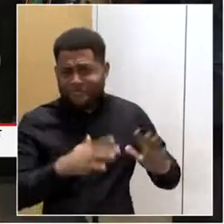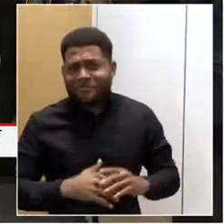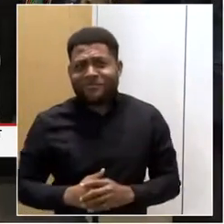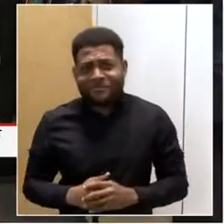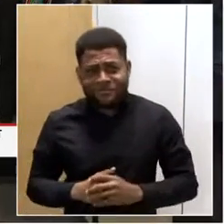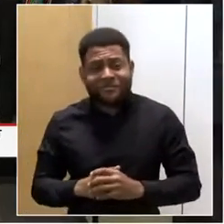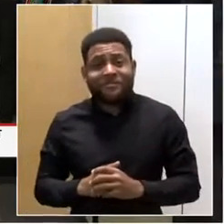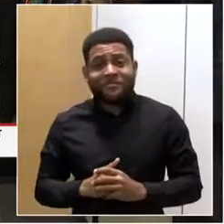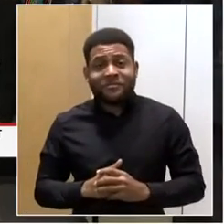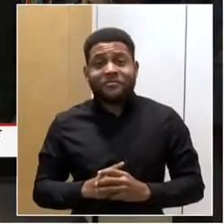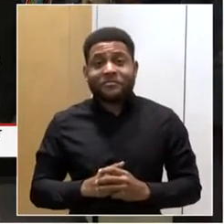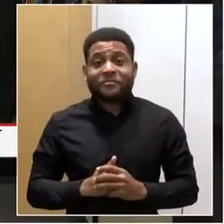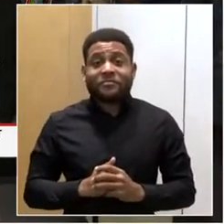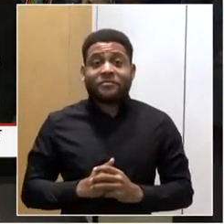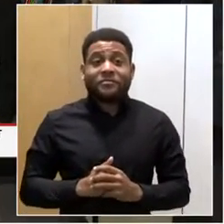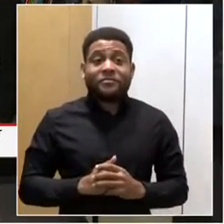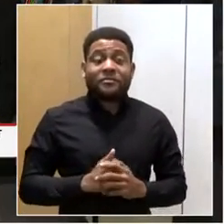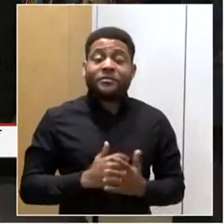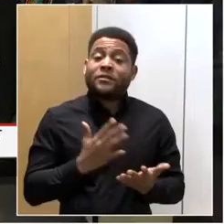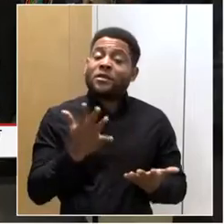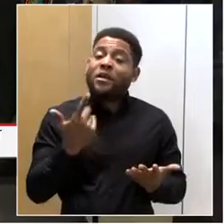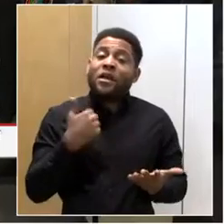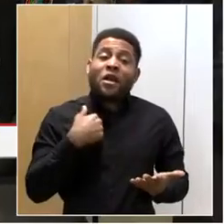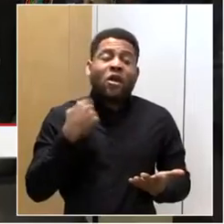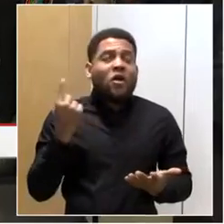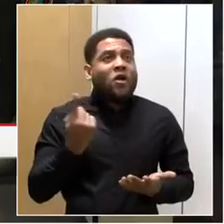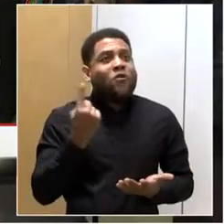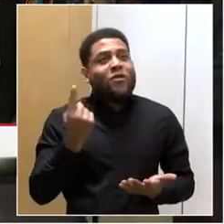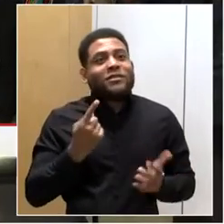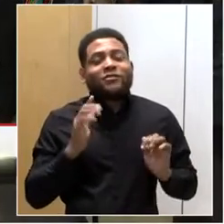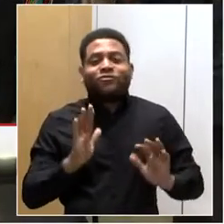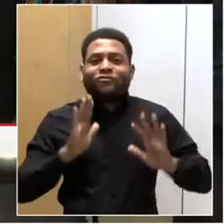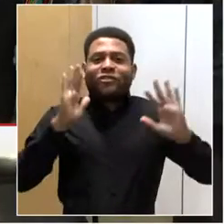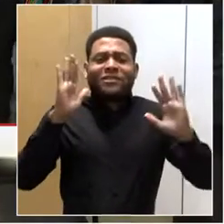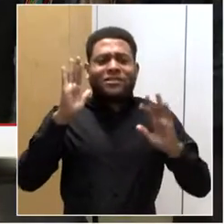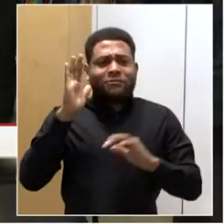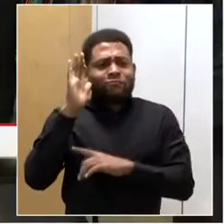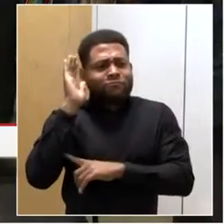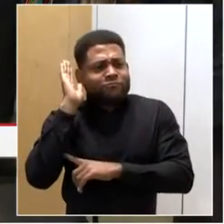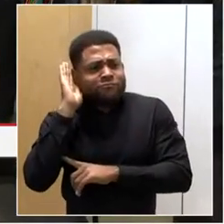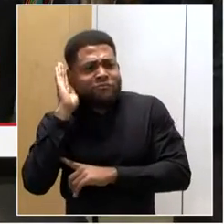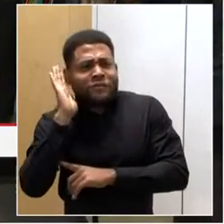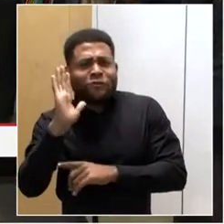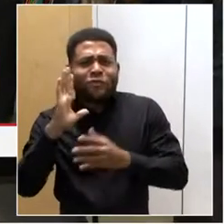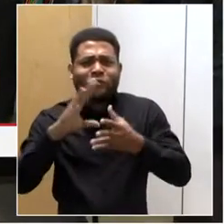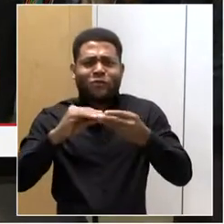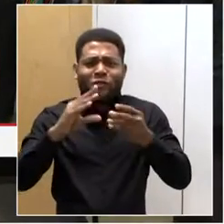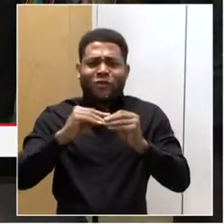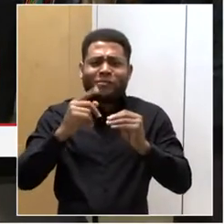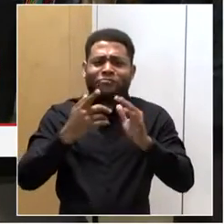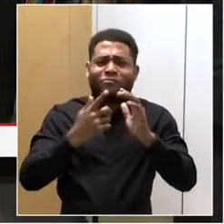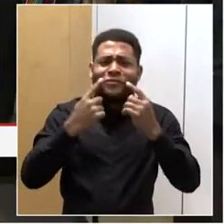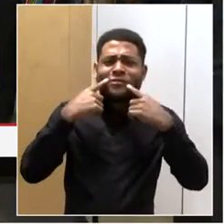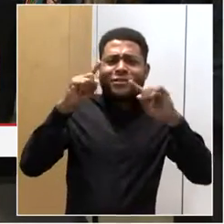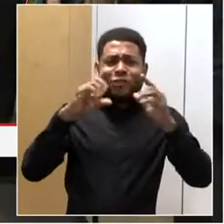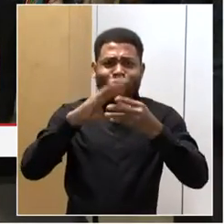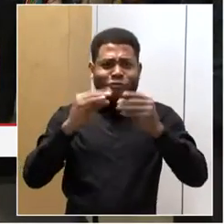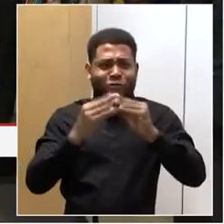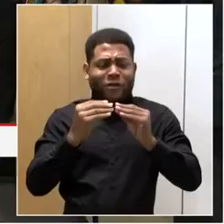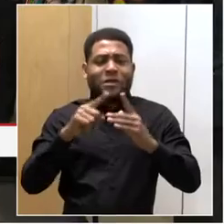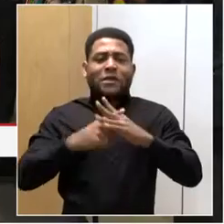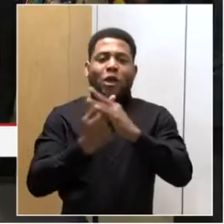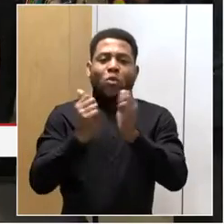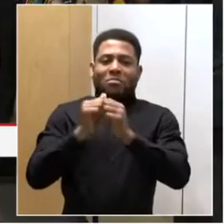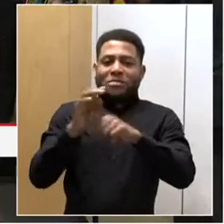And it's always great to hear a success story starting as a pop-up and